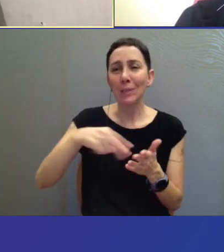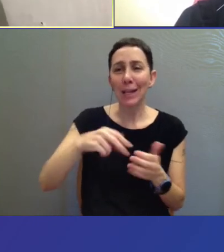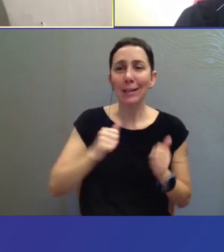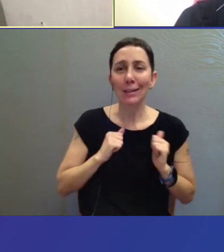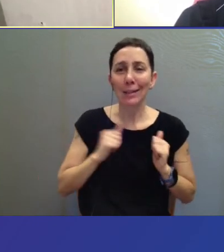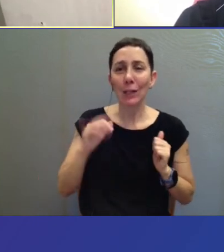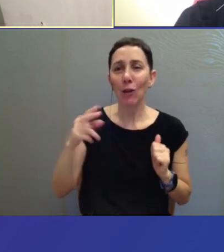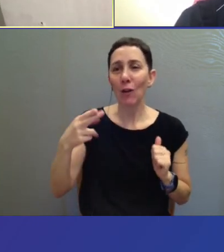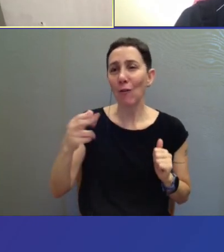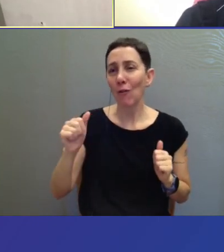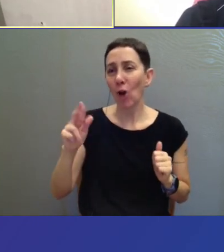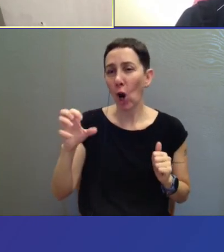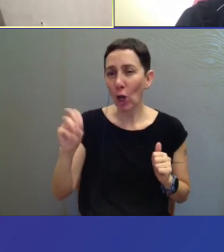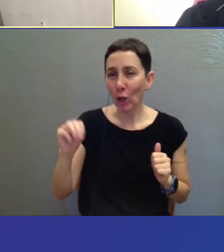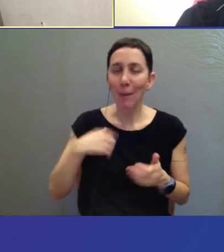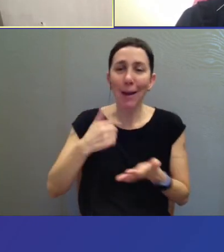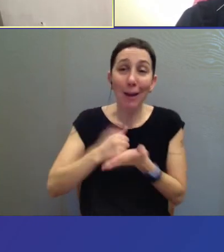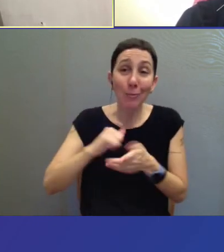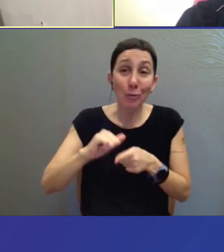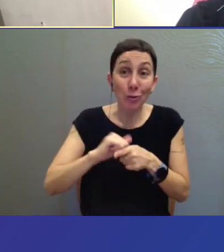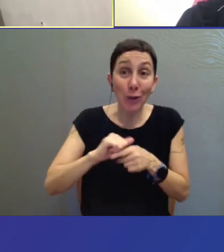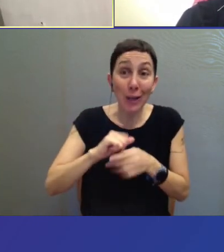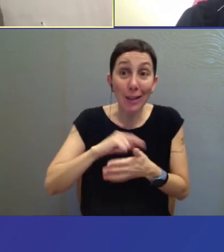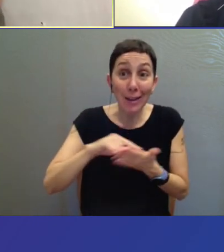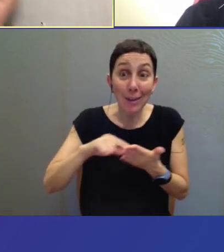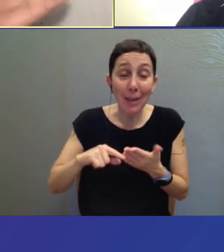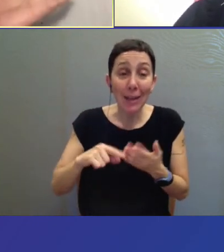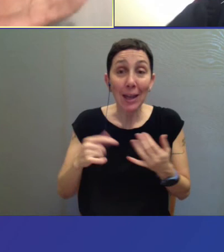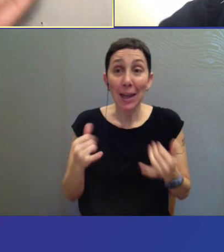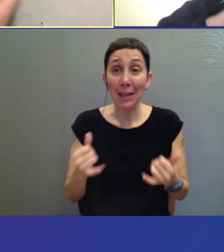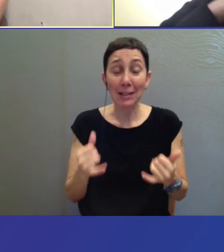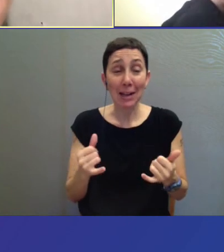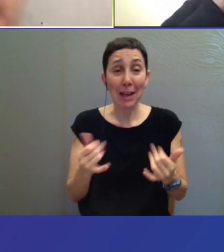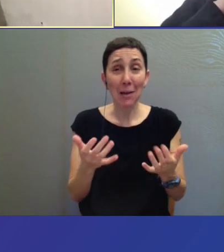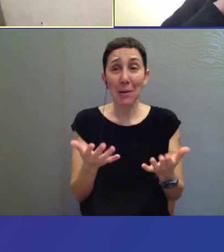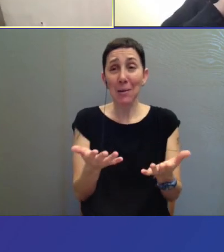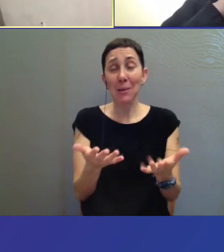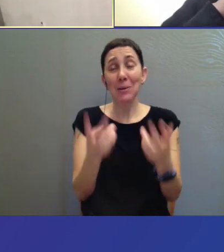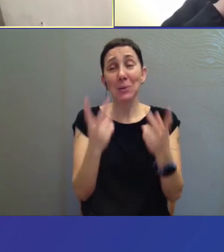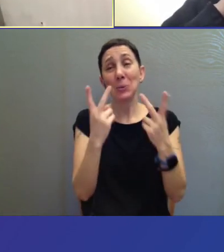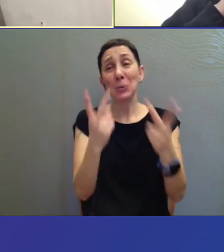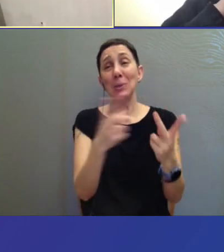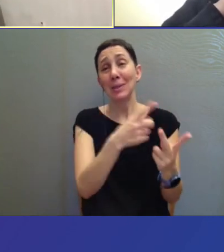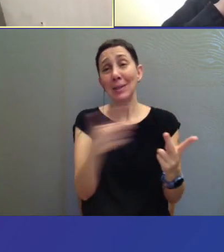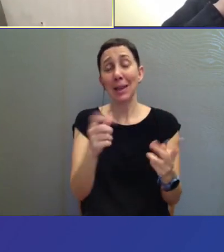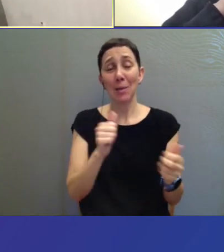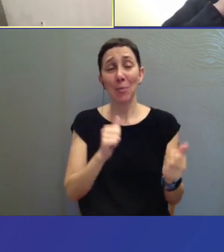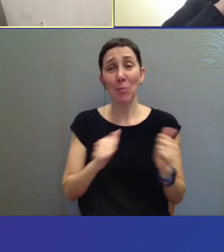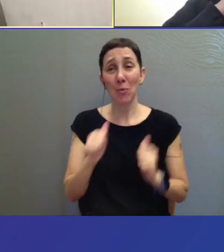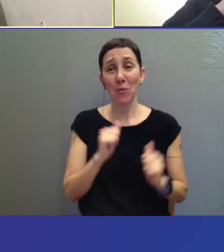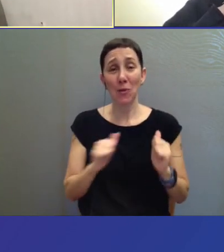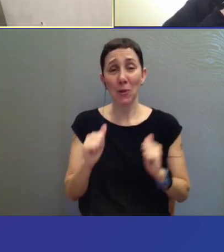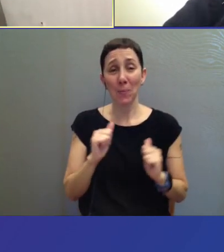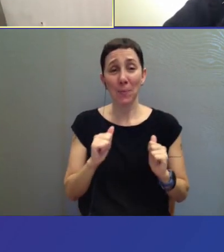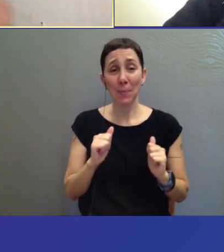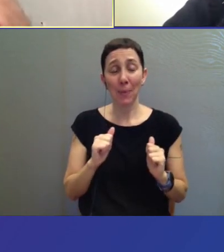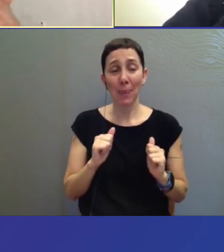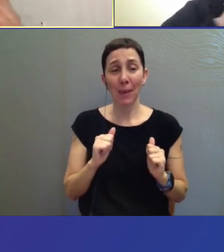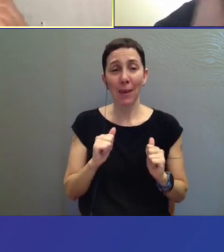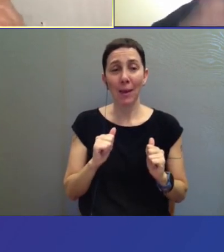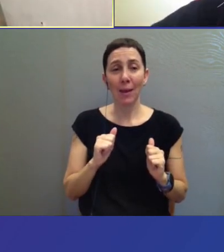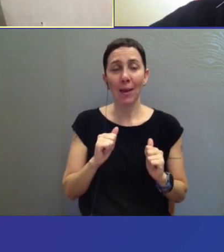was there, I helped to train them. And now, to see them perform, and when they give